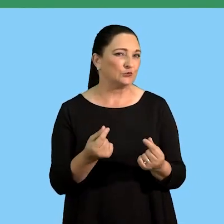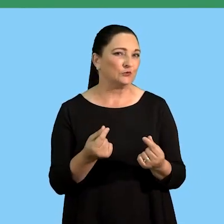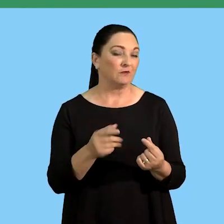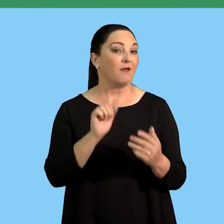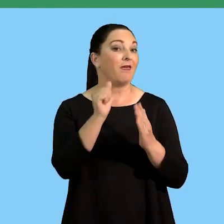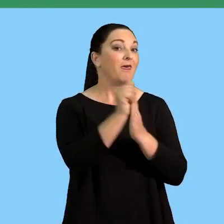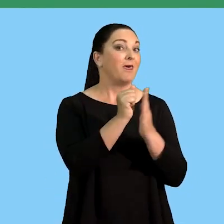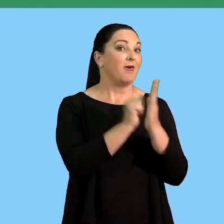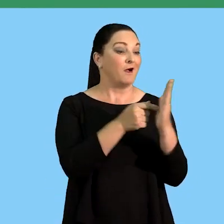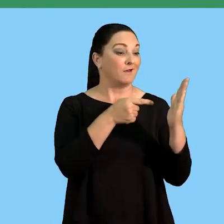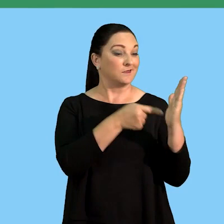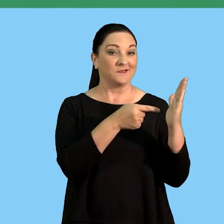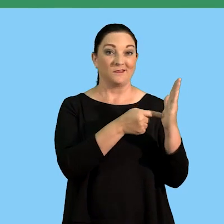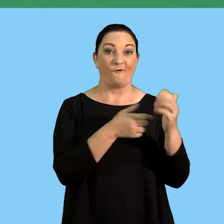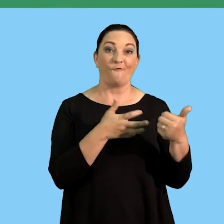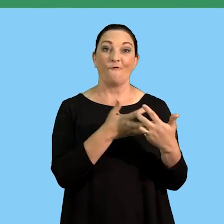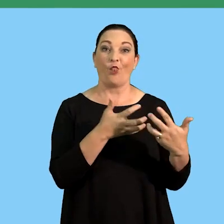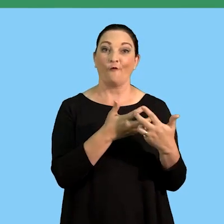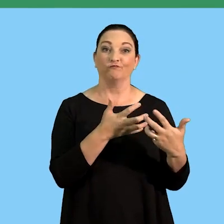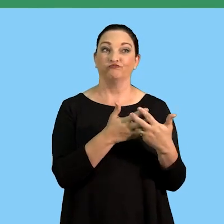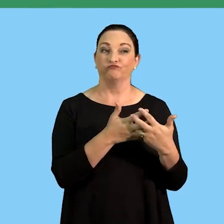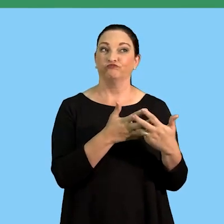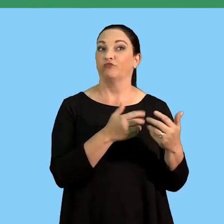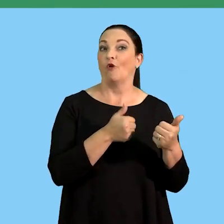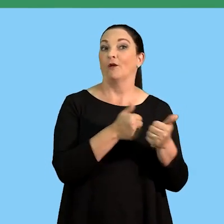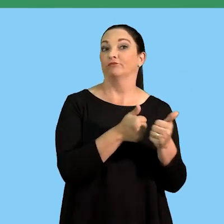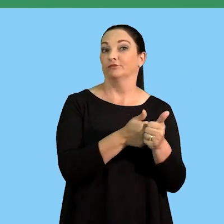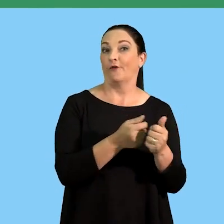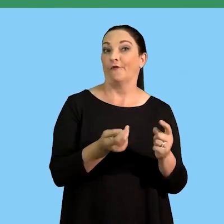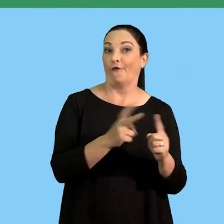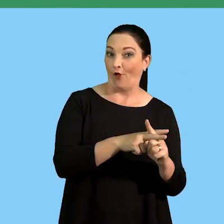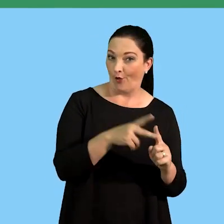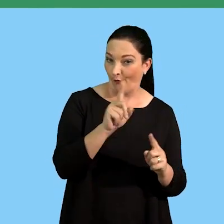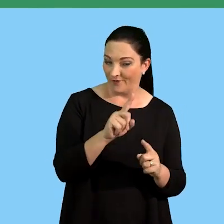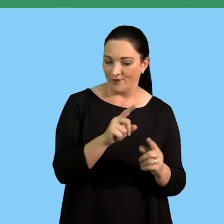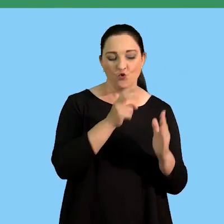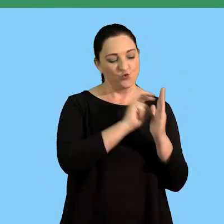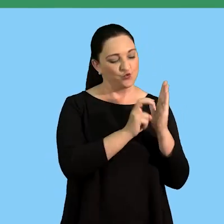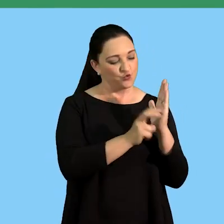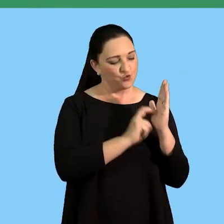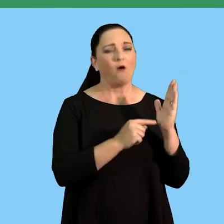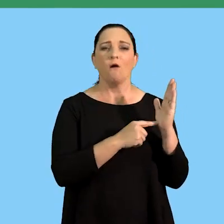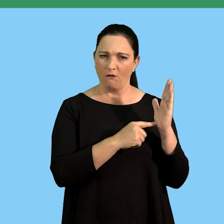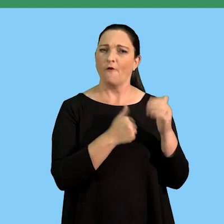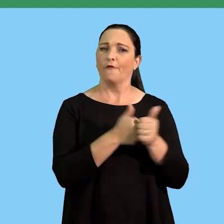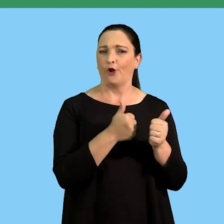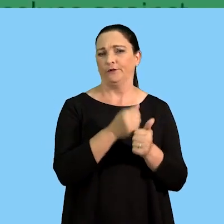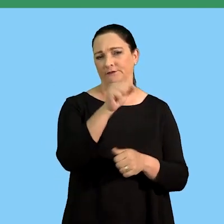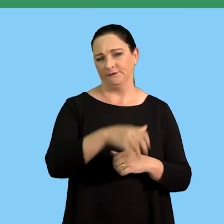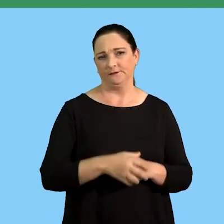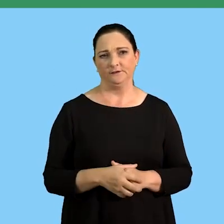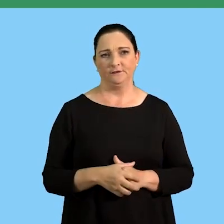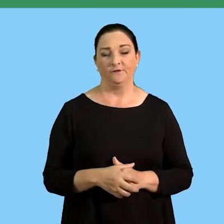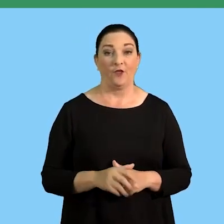to comply with this act. Now, to comply, grade 11 simply means that we are following the rules of the Act.